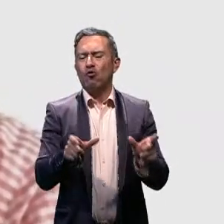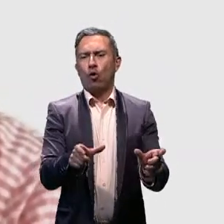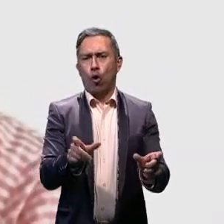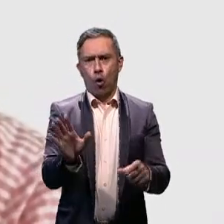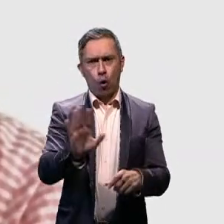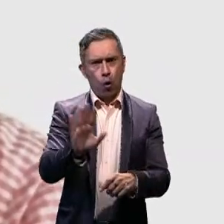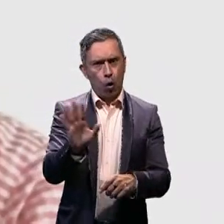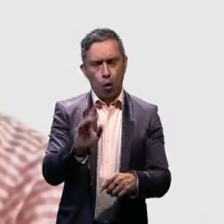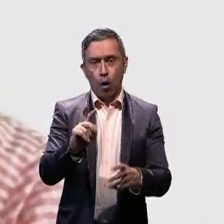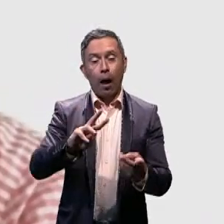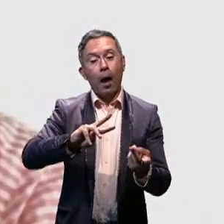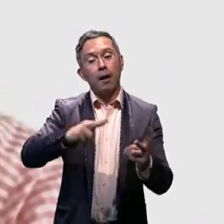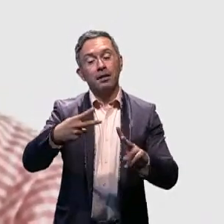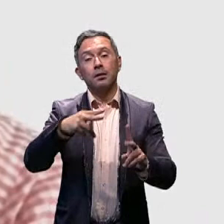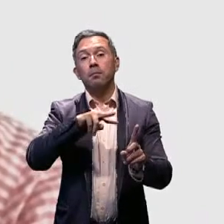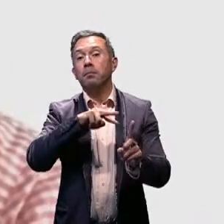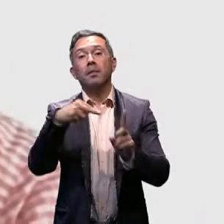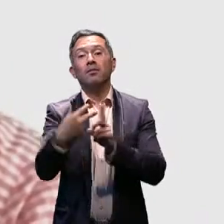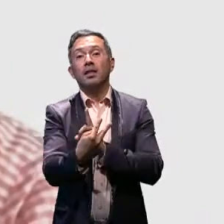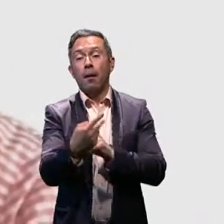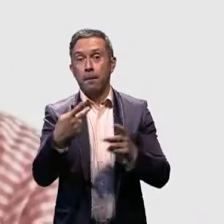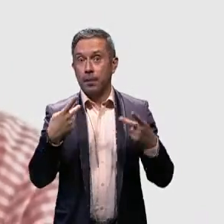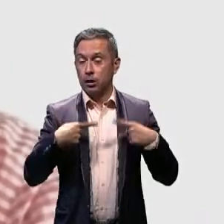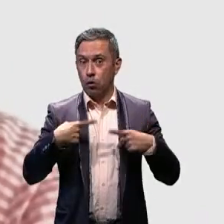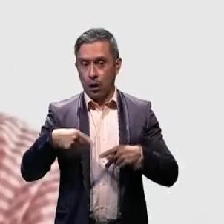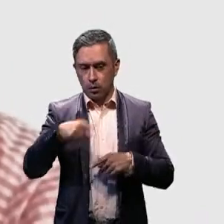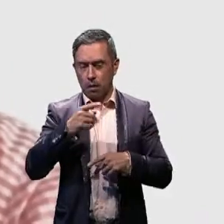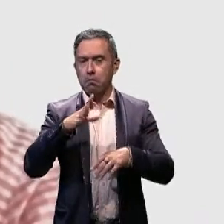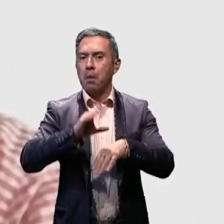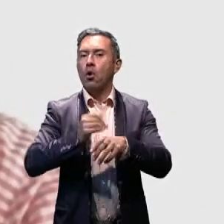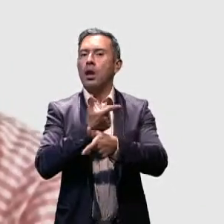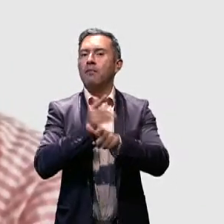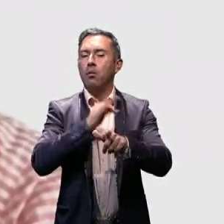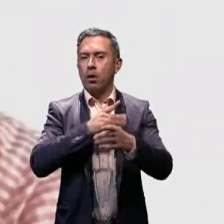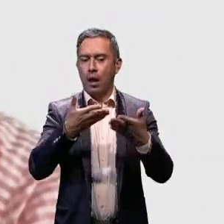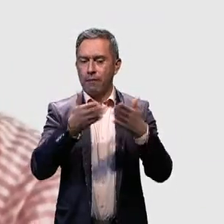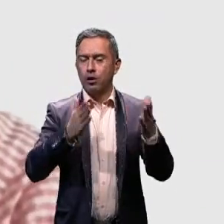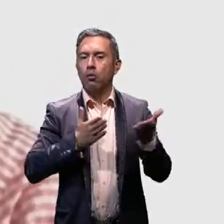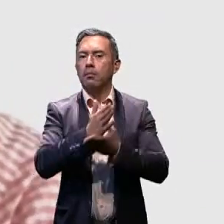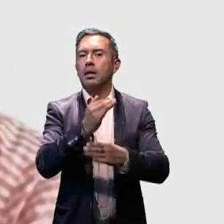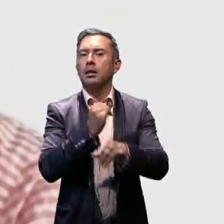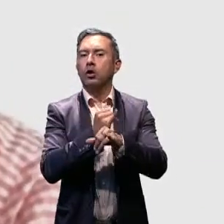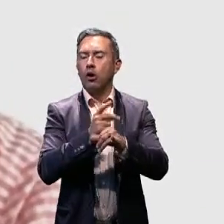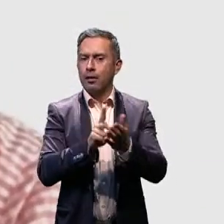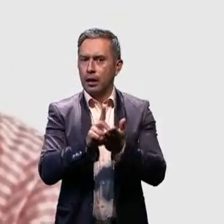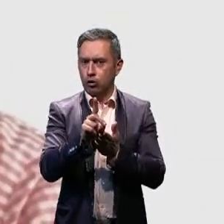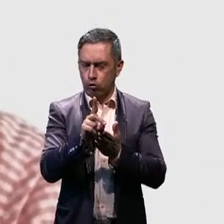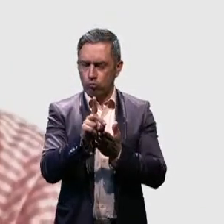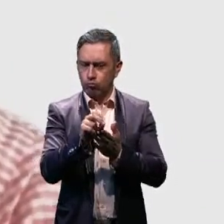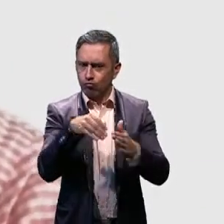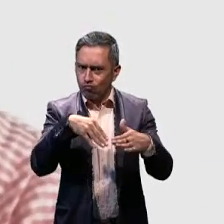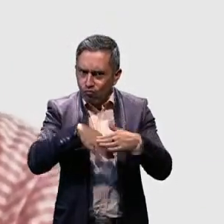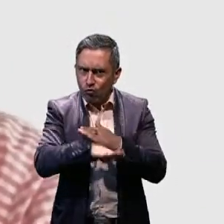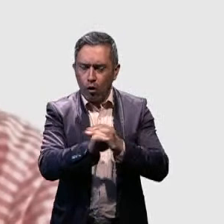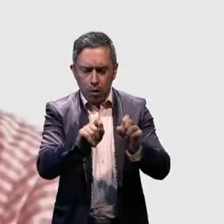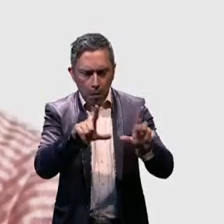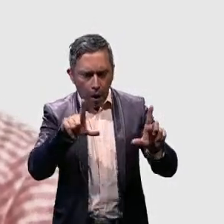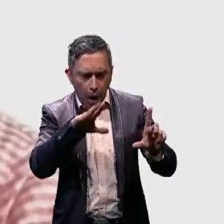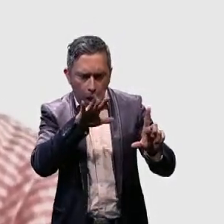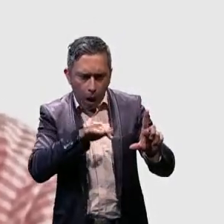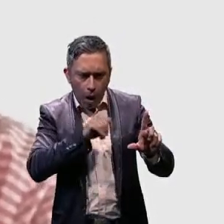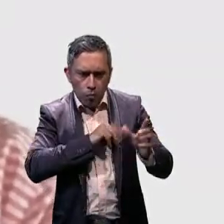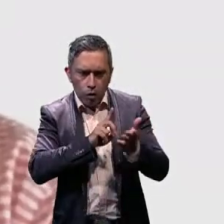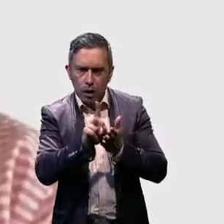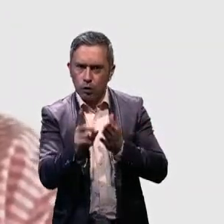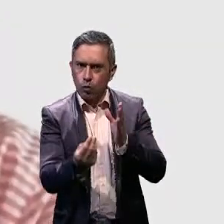we have to see it from the perspective of guaranteeing that the citizens have access to the effective exercise of all these rights,